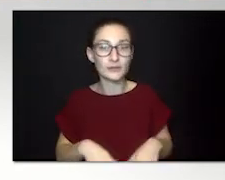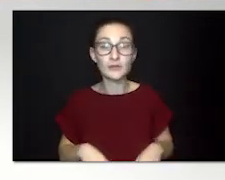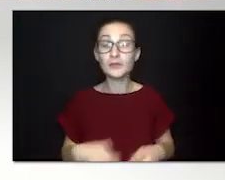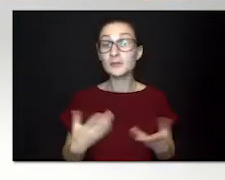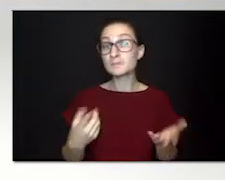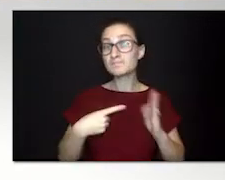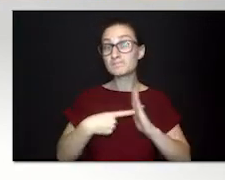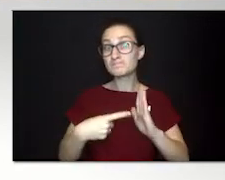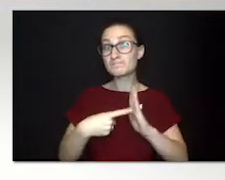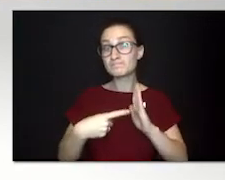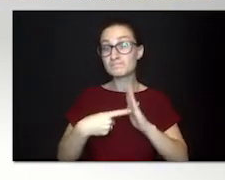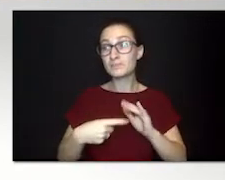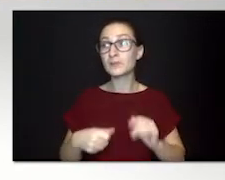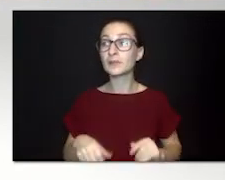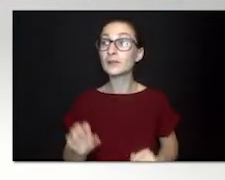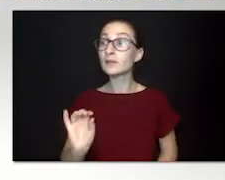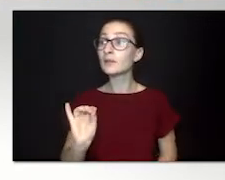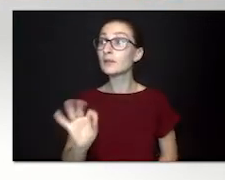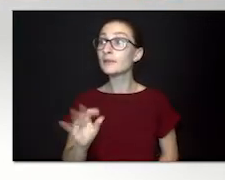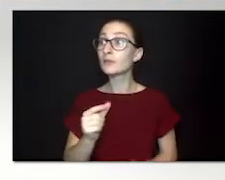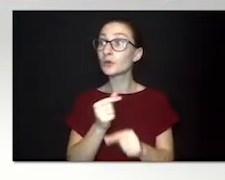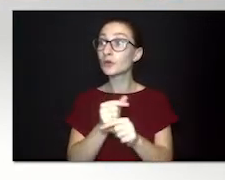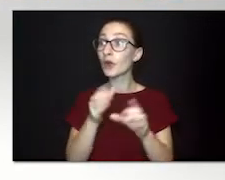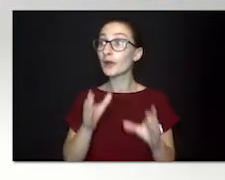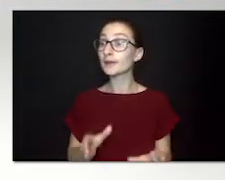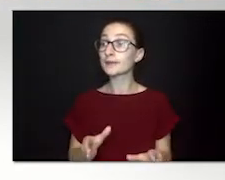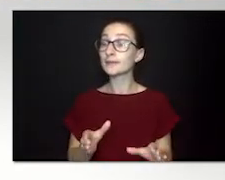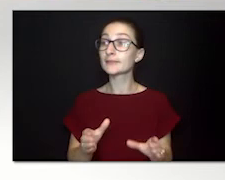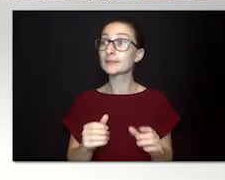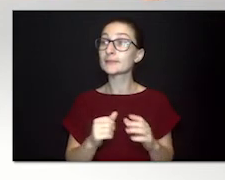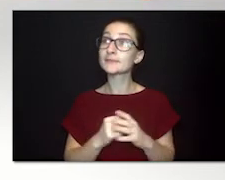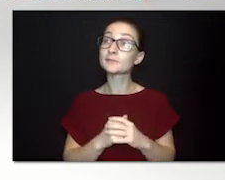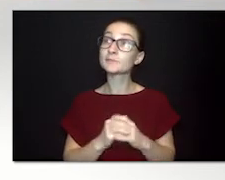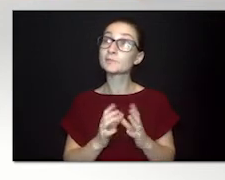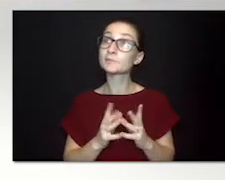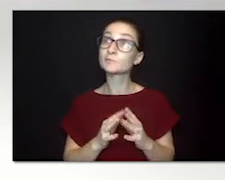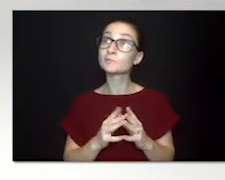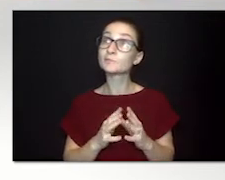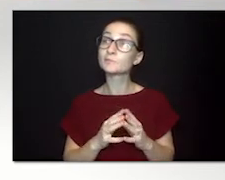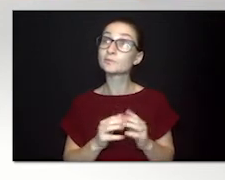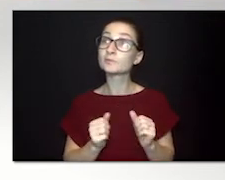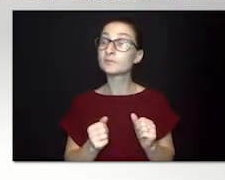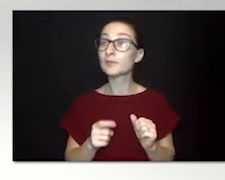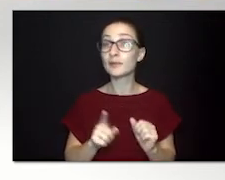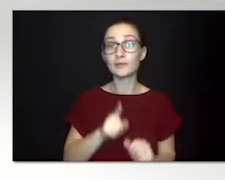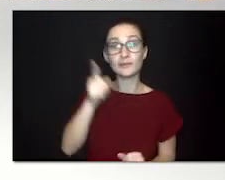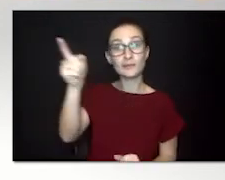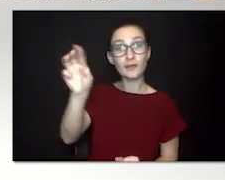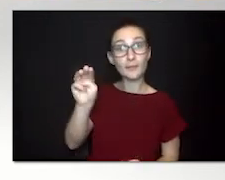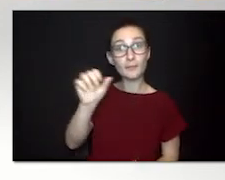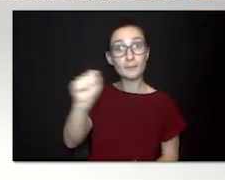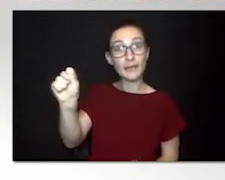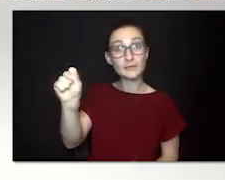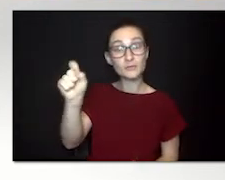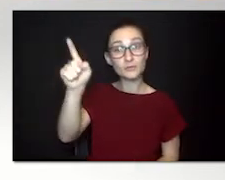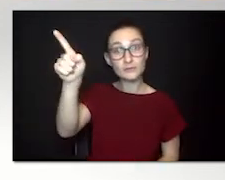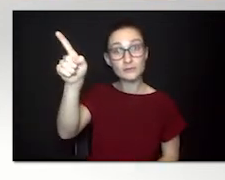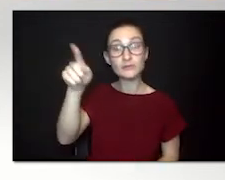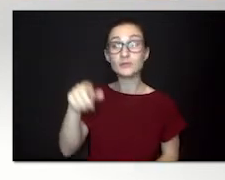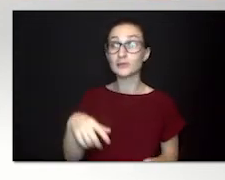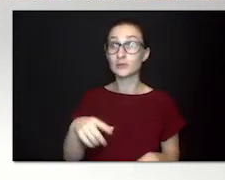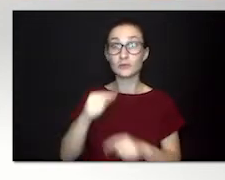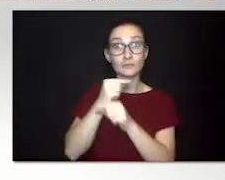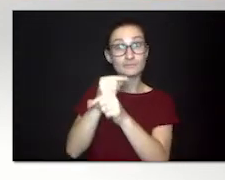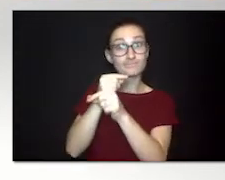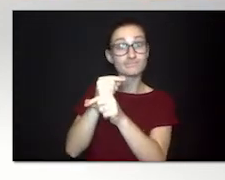that happening are if, let's say, you were a guardian over the ward in Massachusetts and you had